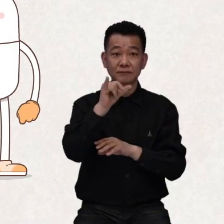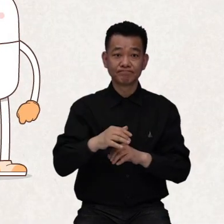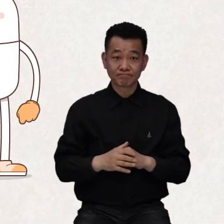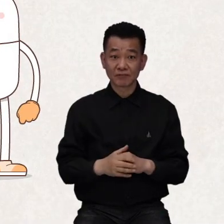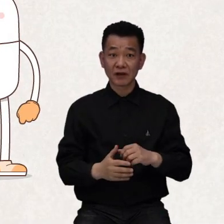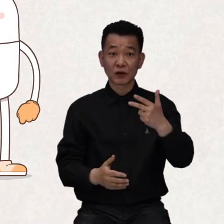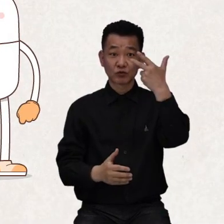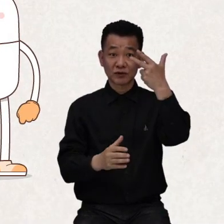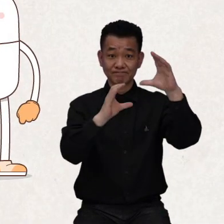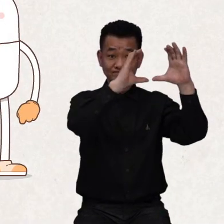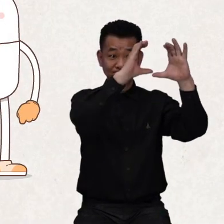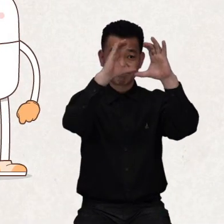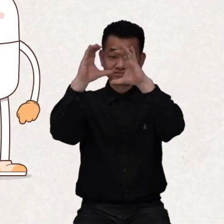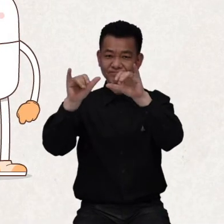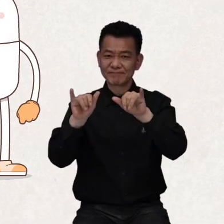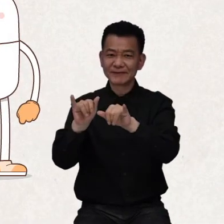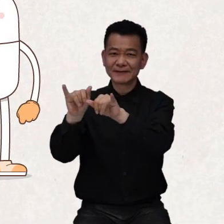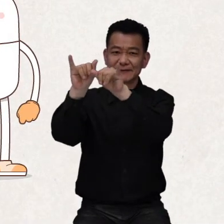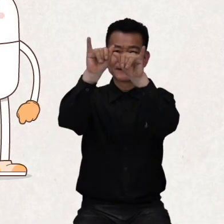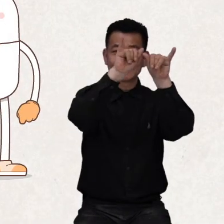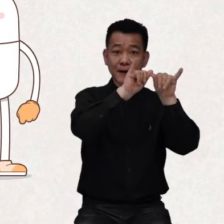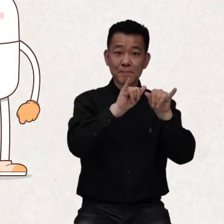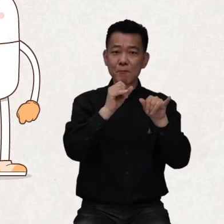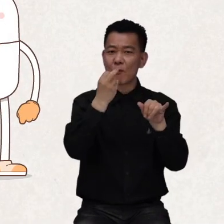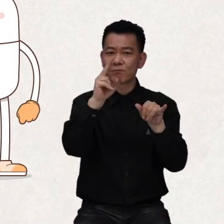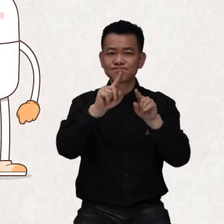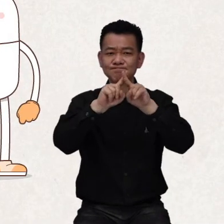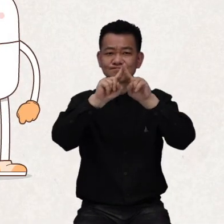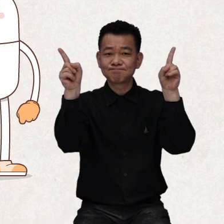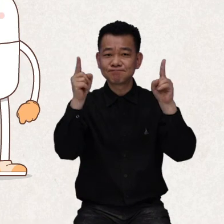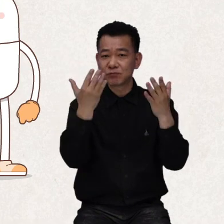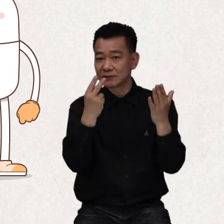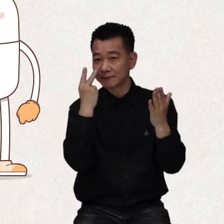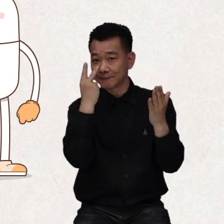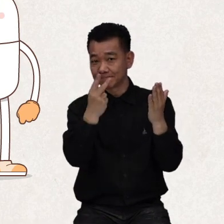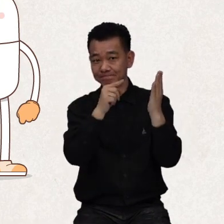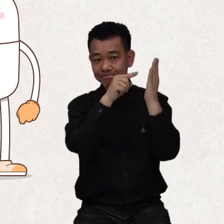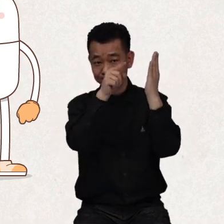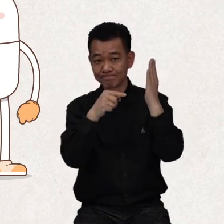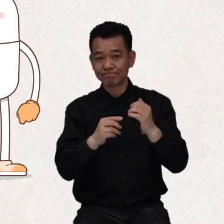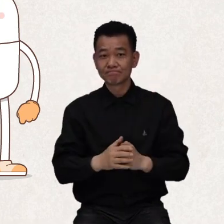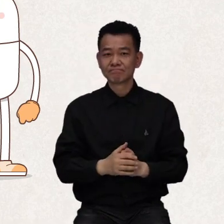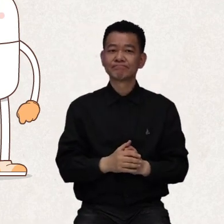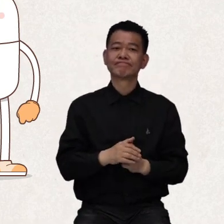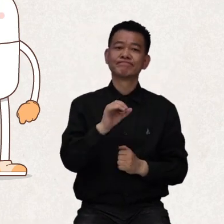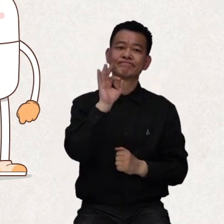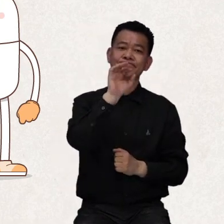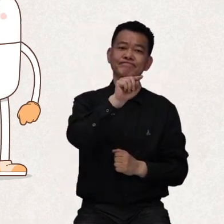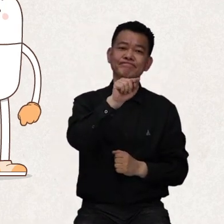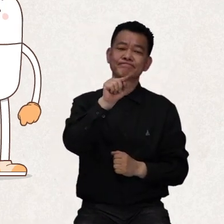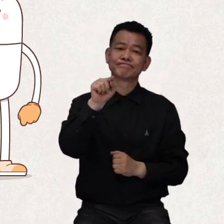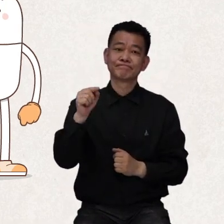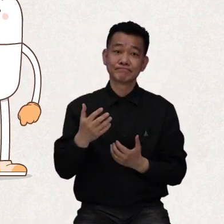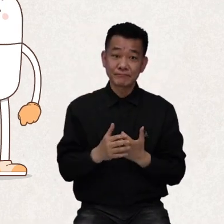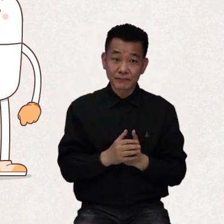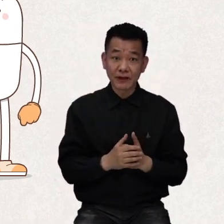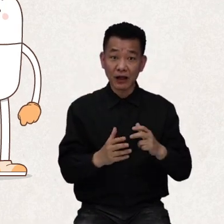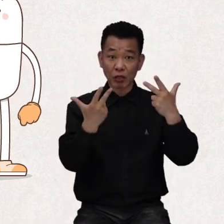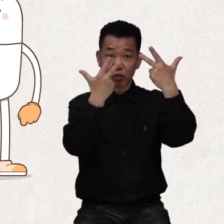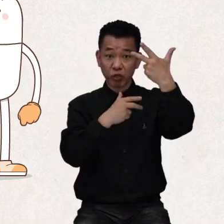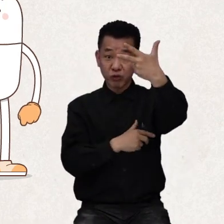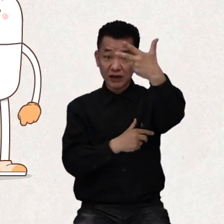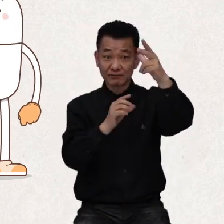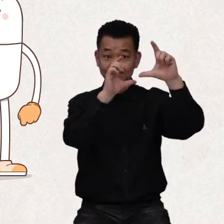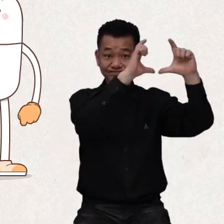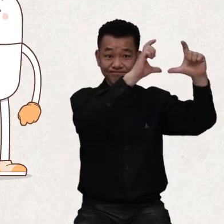Can you tell me the similarities and differences of these 3 icons? Let me see. The similarity